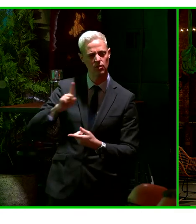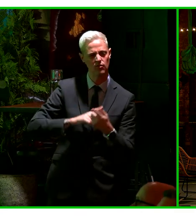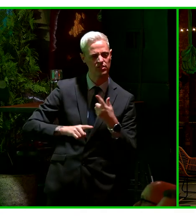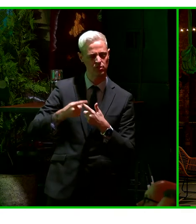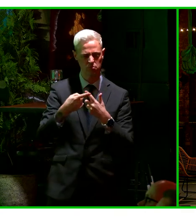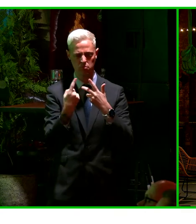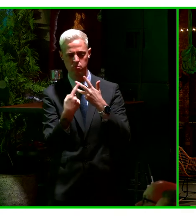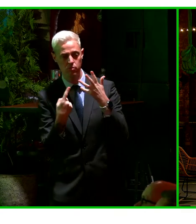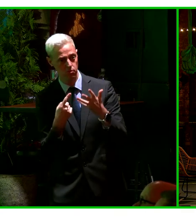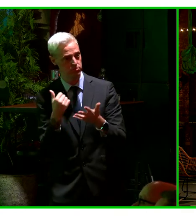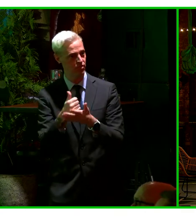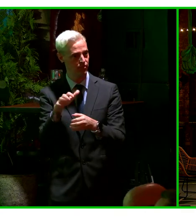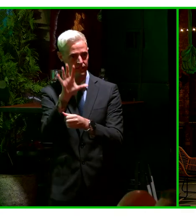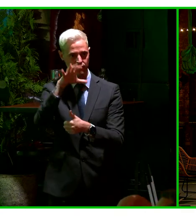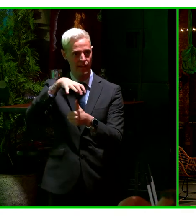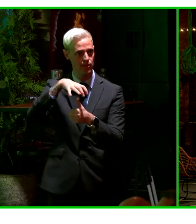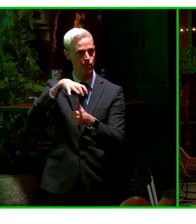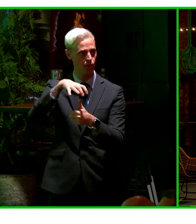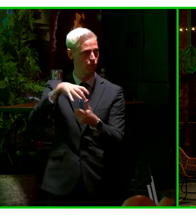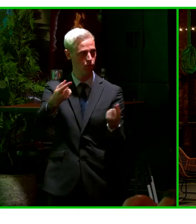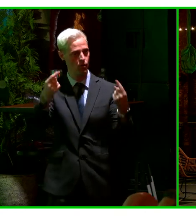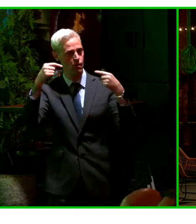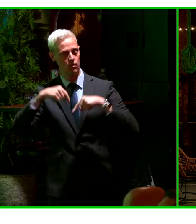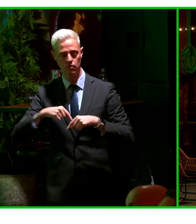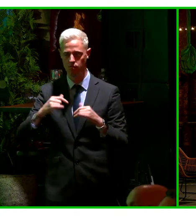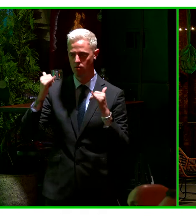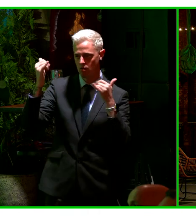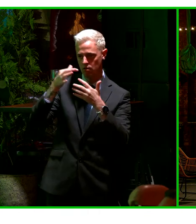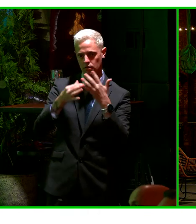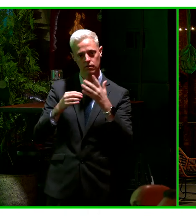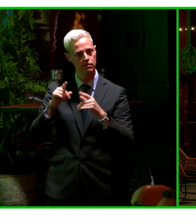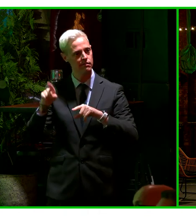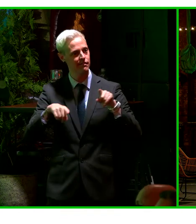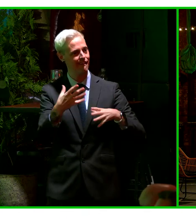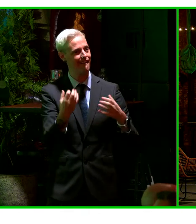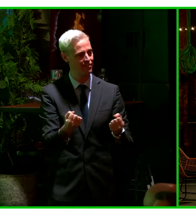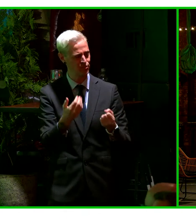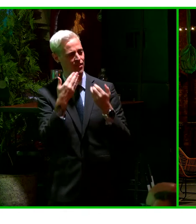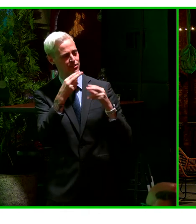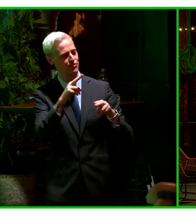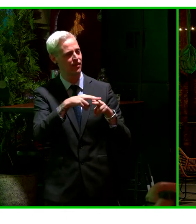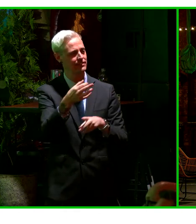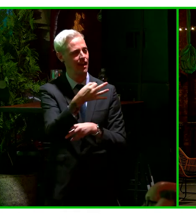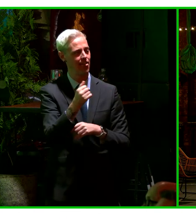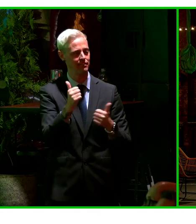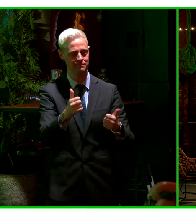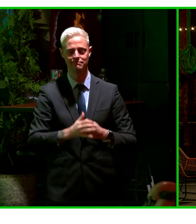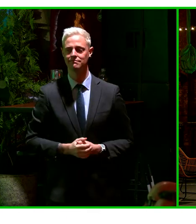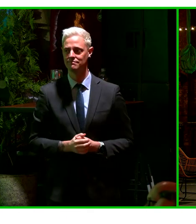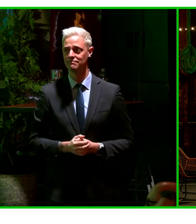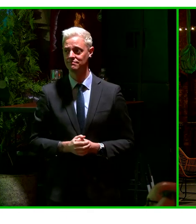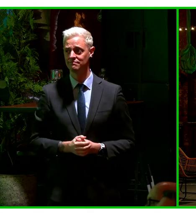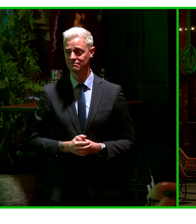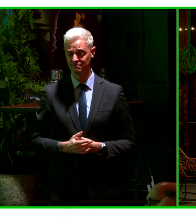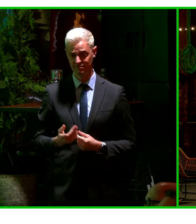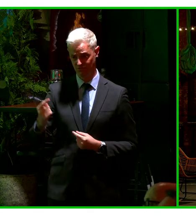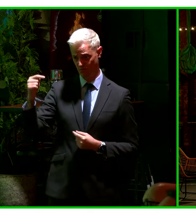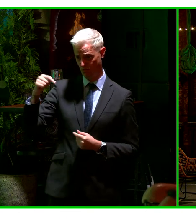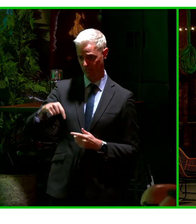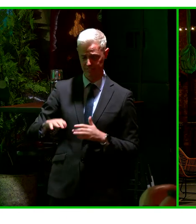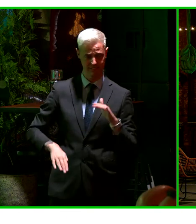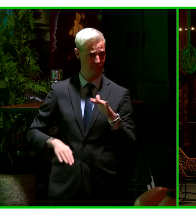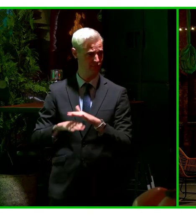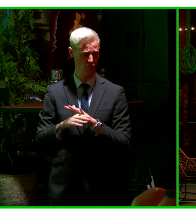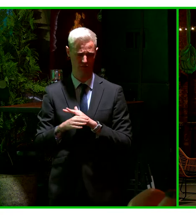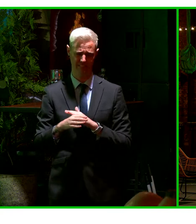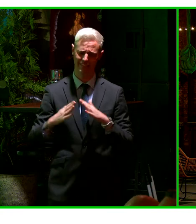a fantastic venue, and thanks everyone, Escape to Freight Island, for hosting us. We are the home of 24-hour party